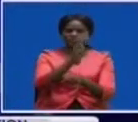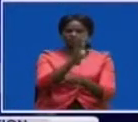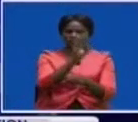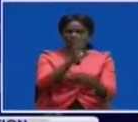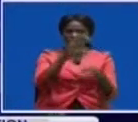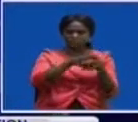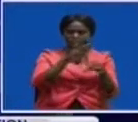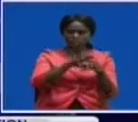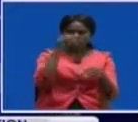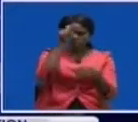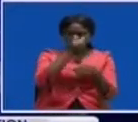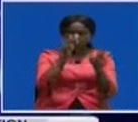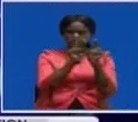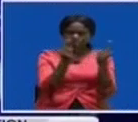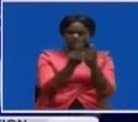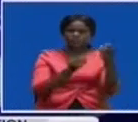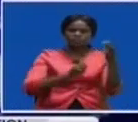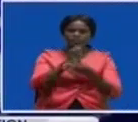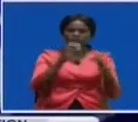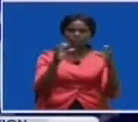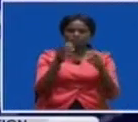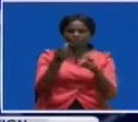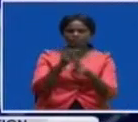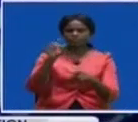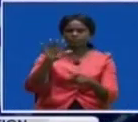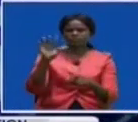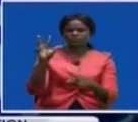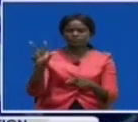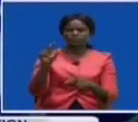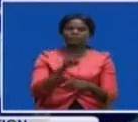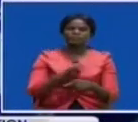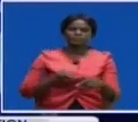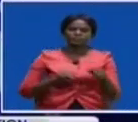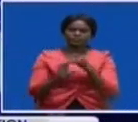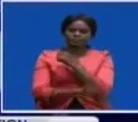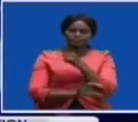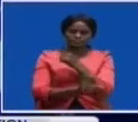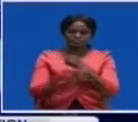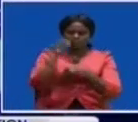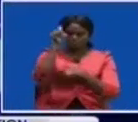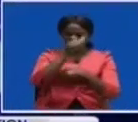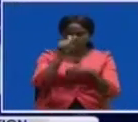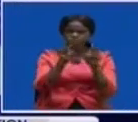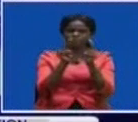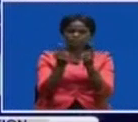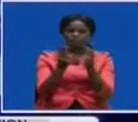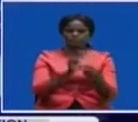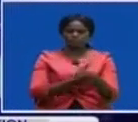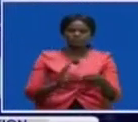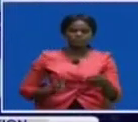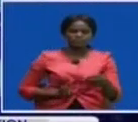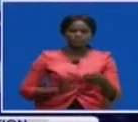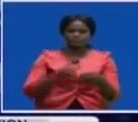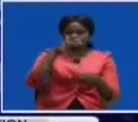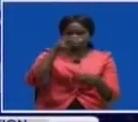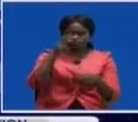votes from the African Union Executive Council out of the 53 member states. The African Union Advisory Body on